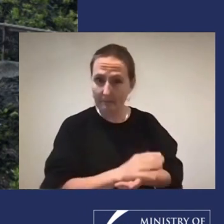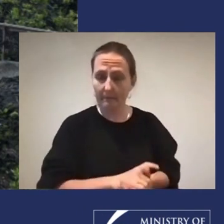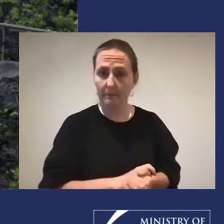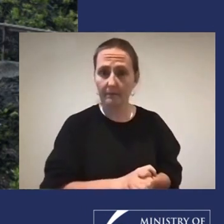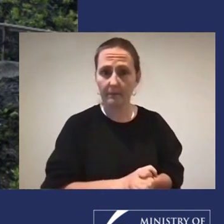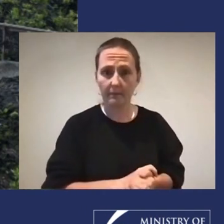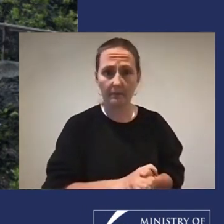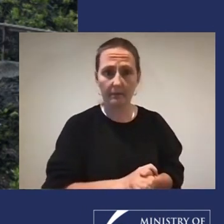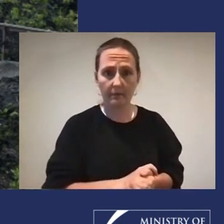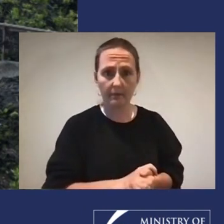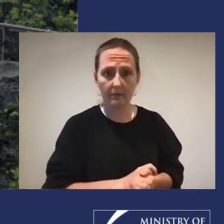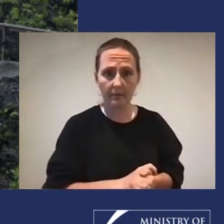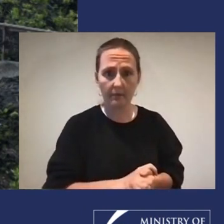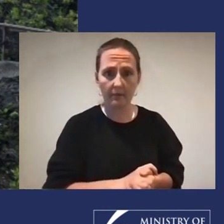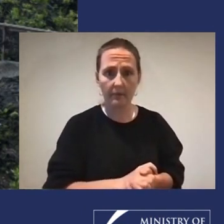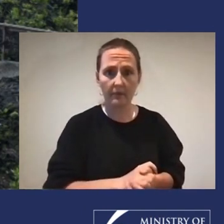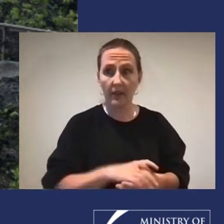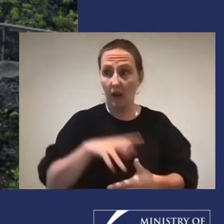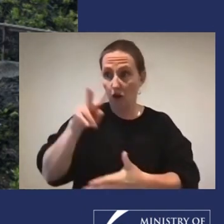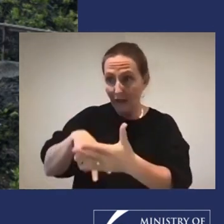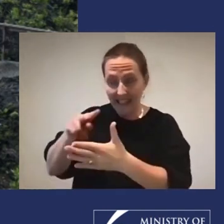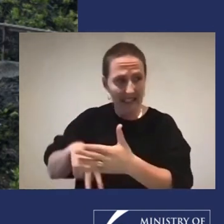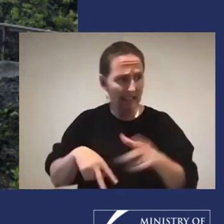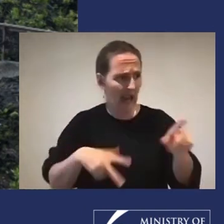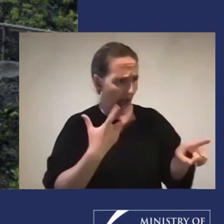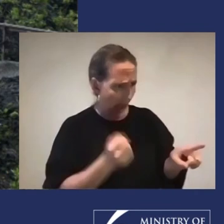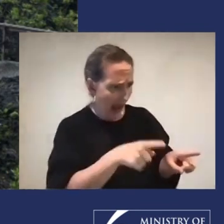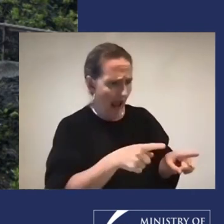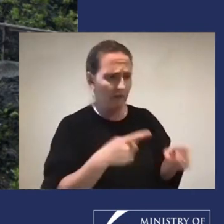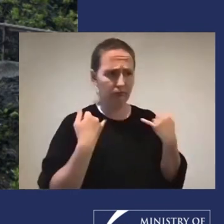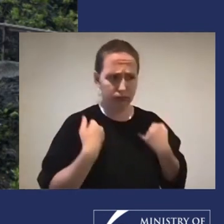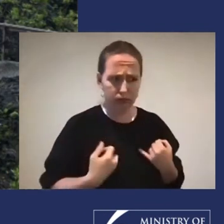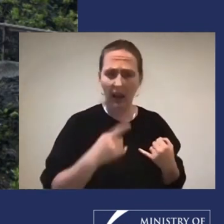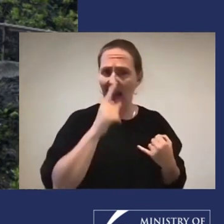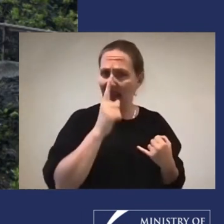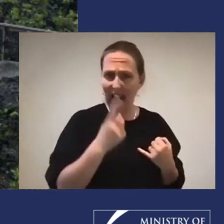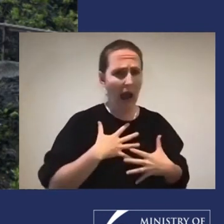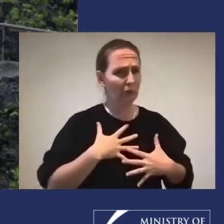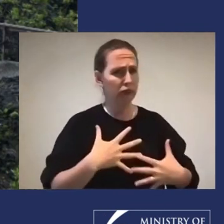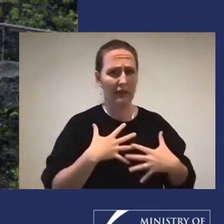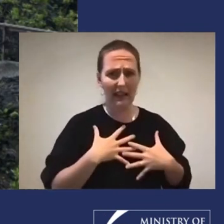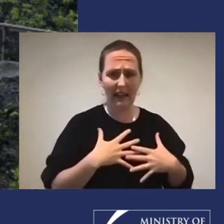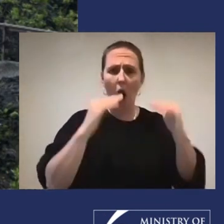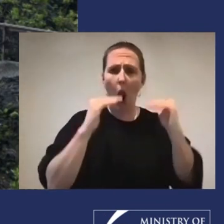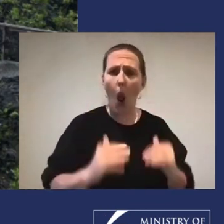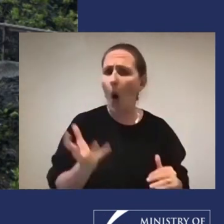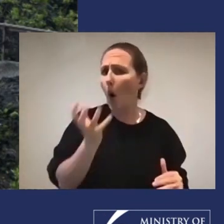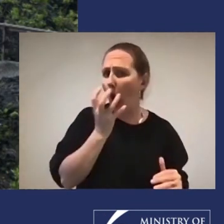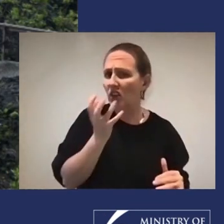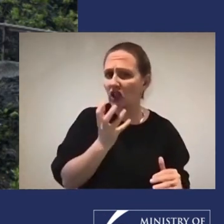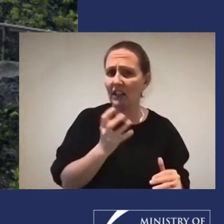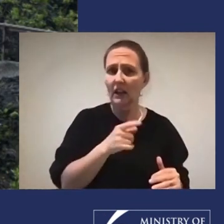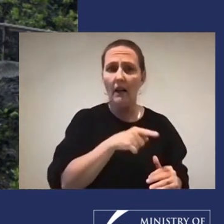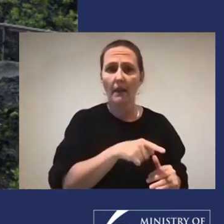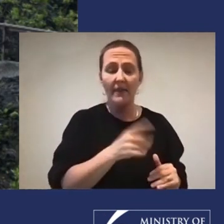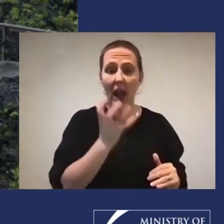preeclampsia, being extremely unwell, low oxygen levels, struggling to breathe, the oxygen requirements just go up and